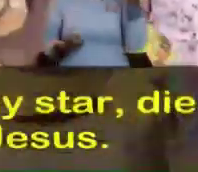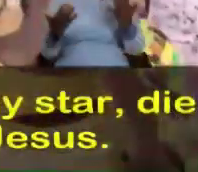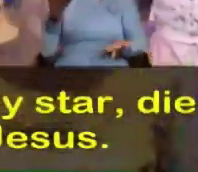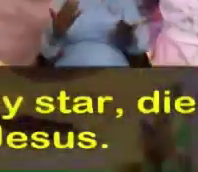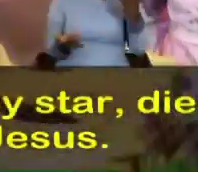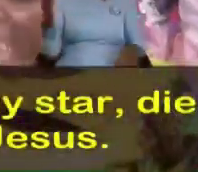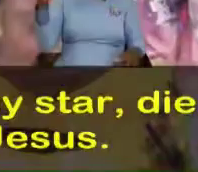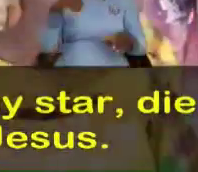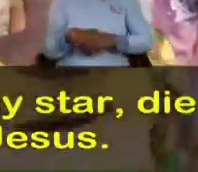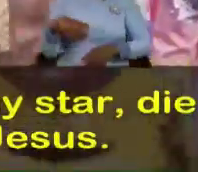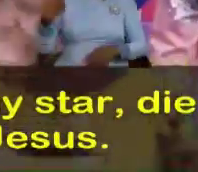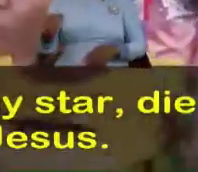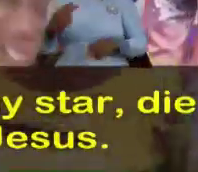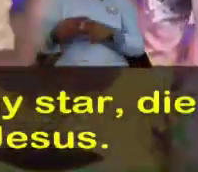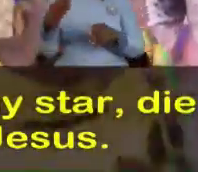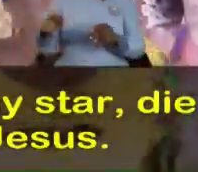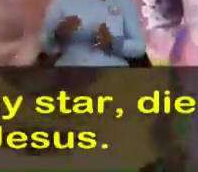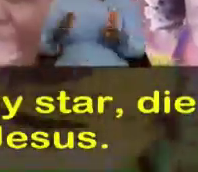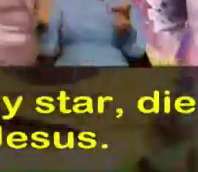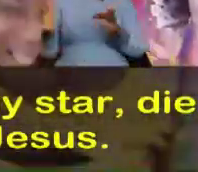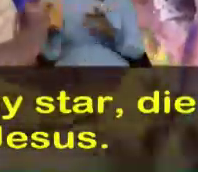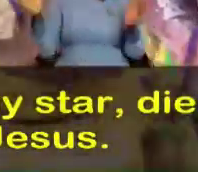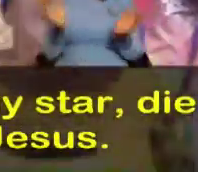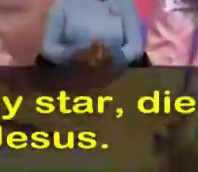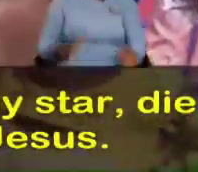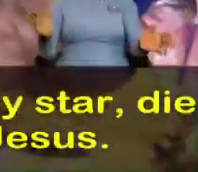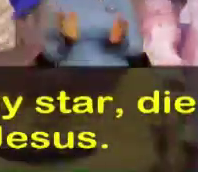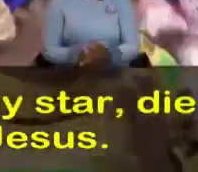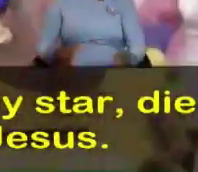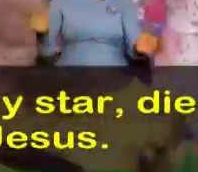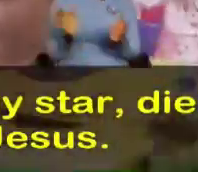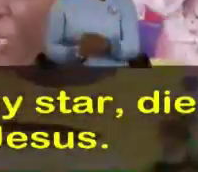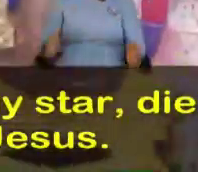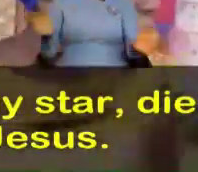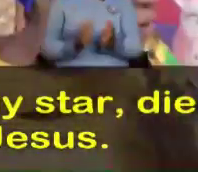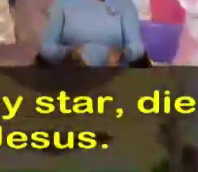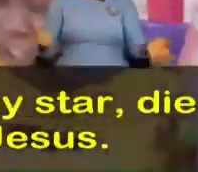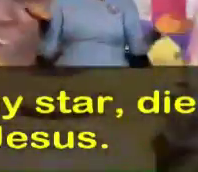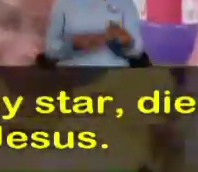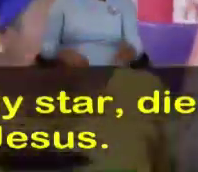the name of Jesus. Ni oruko Jesu.